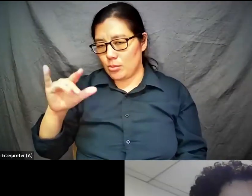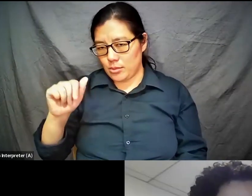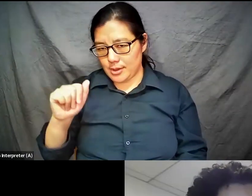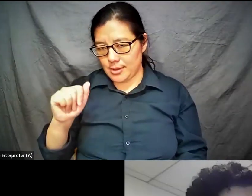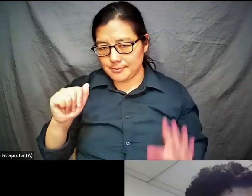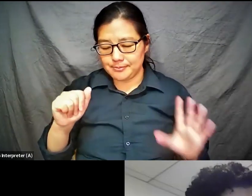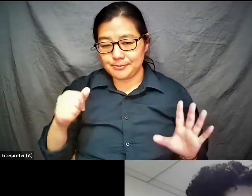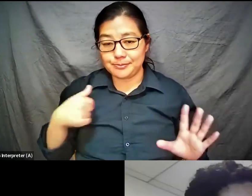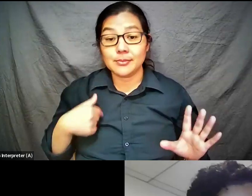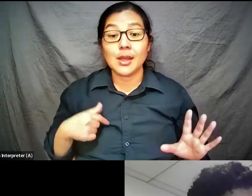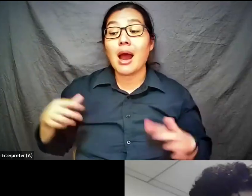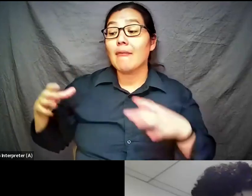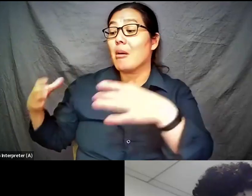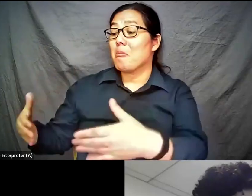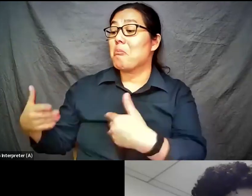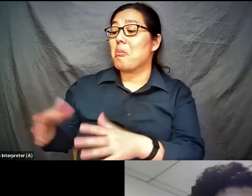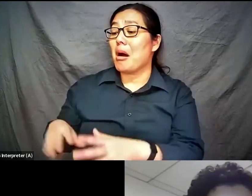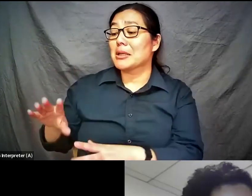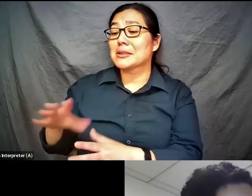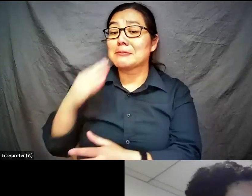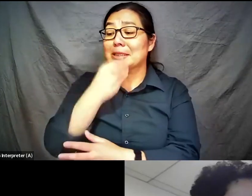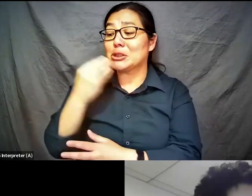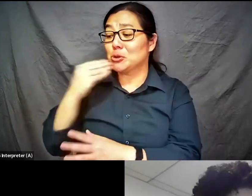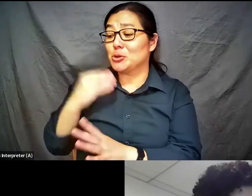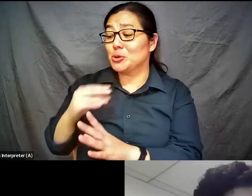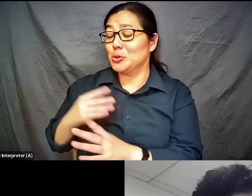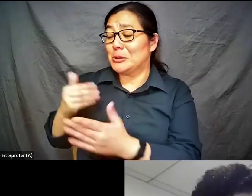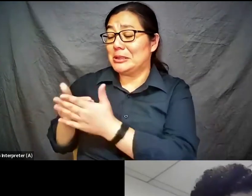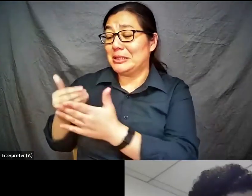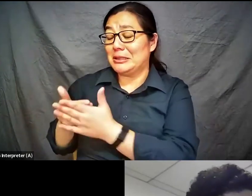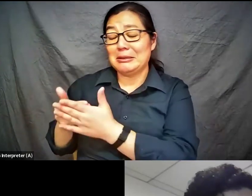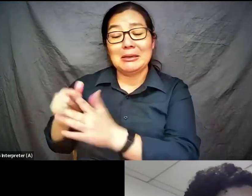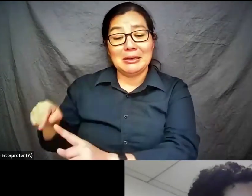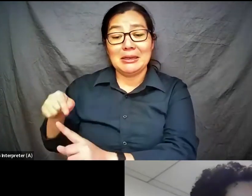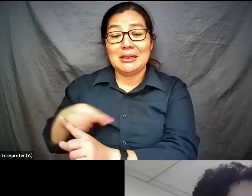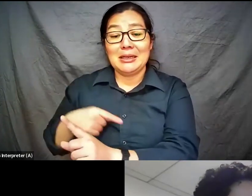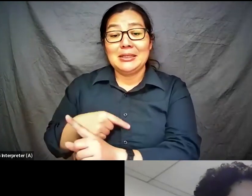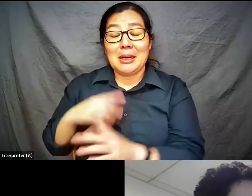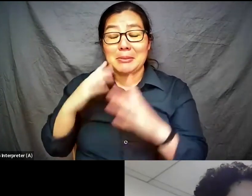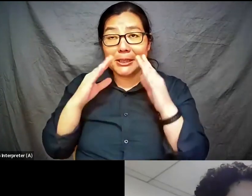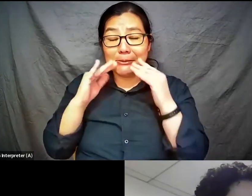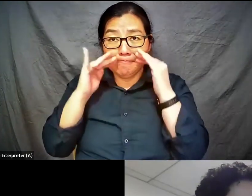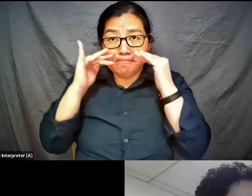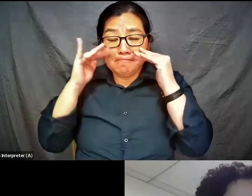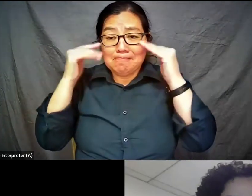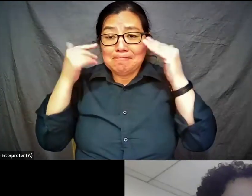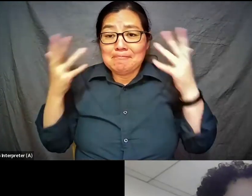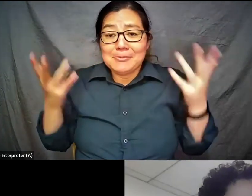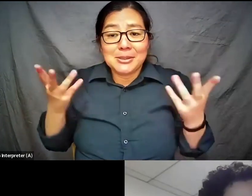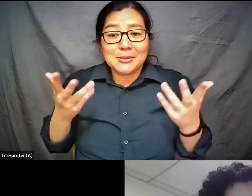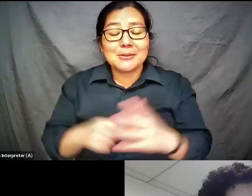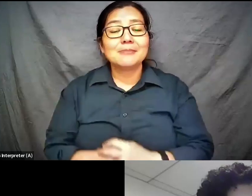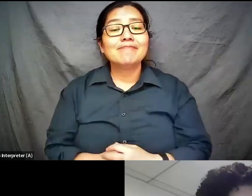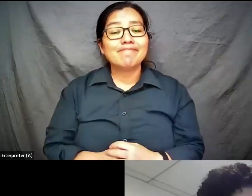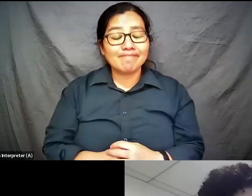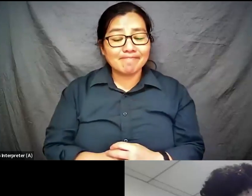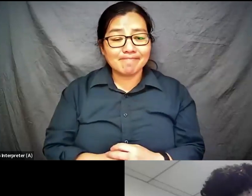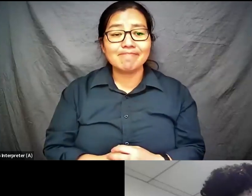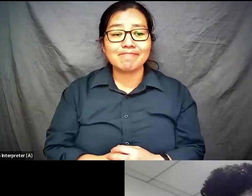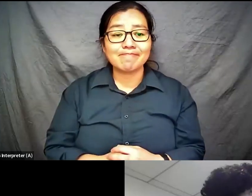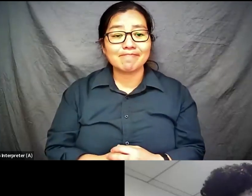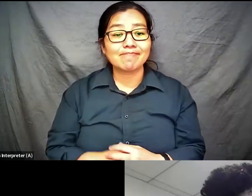dawn of the age of Lotus this year has just been such a revelation for how I've been able to